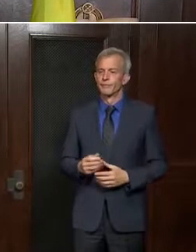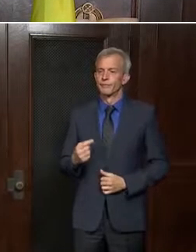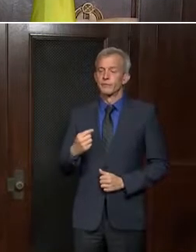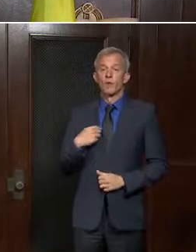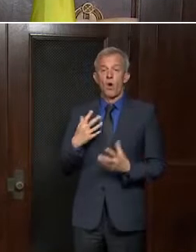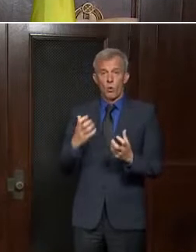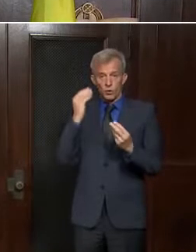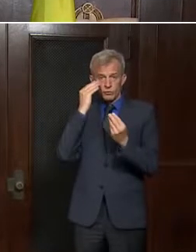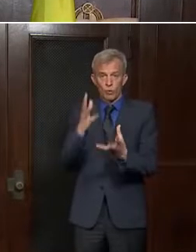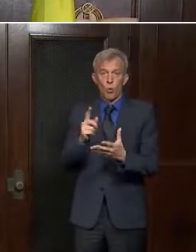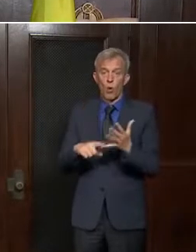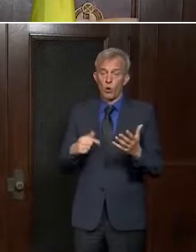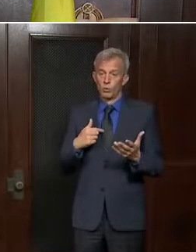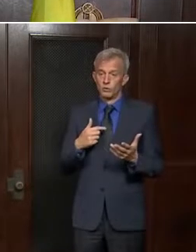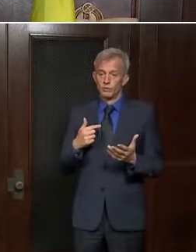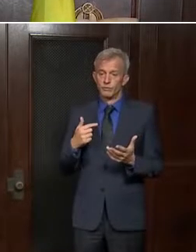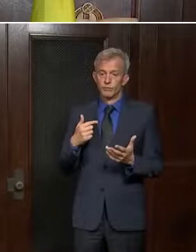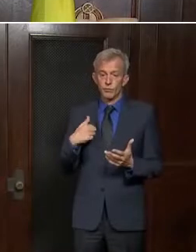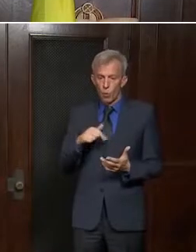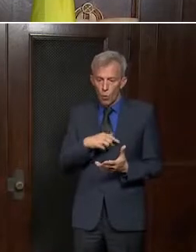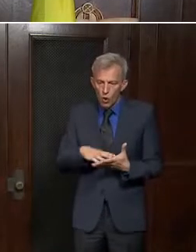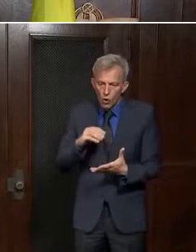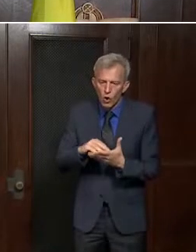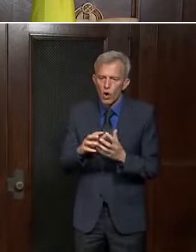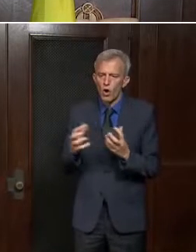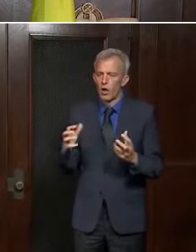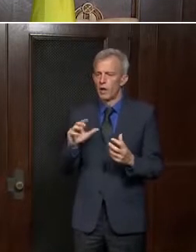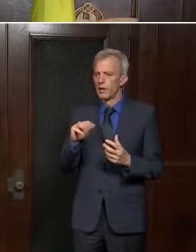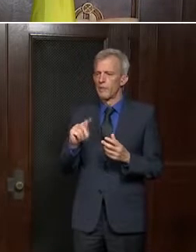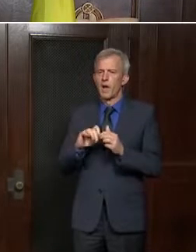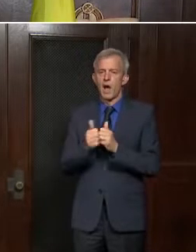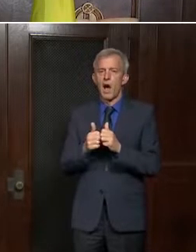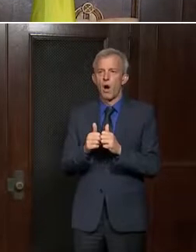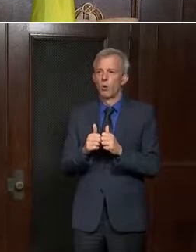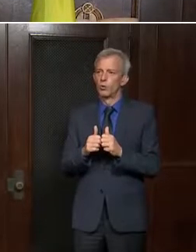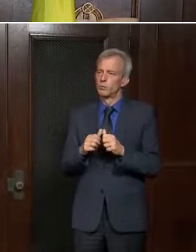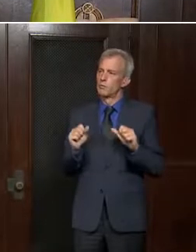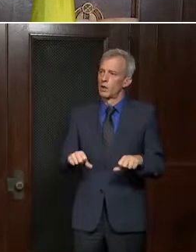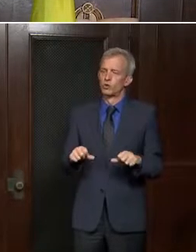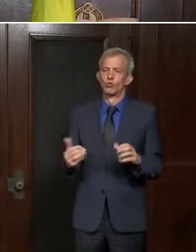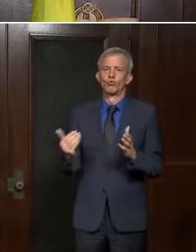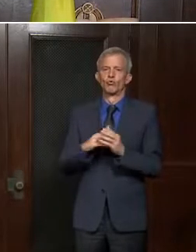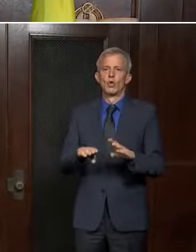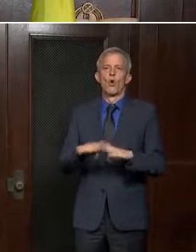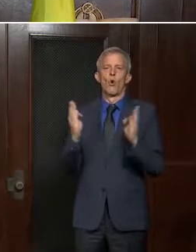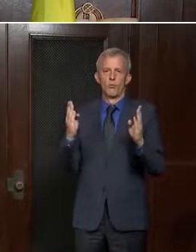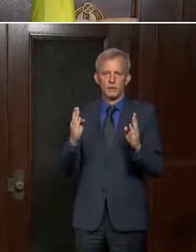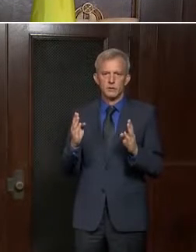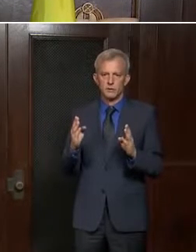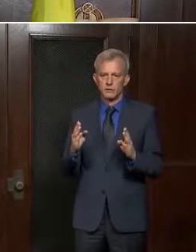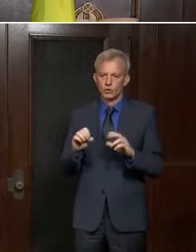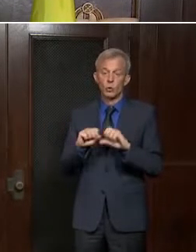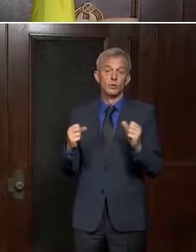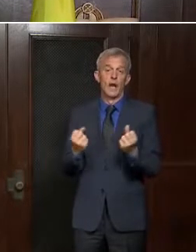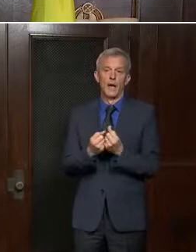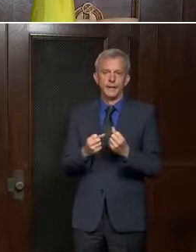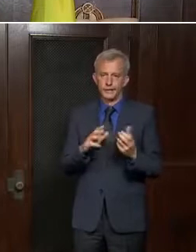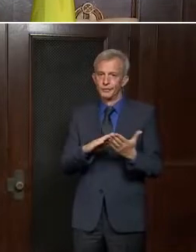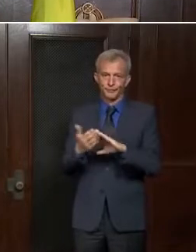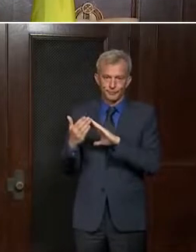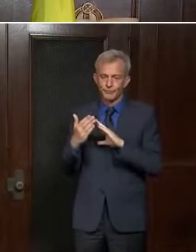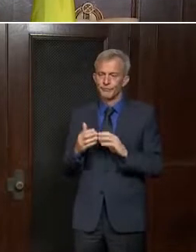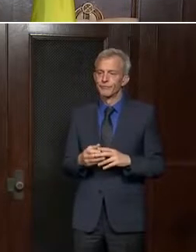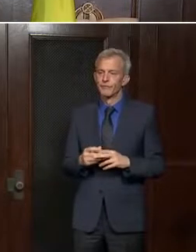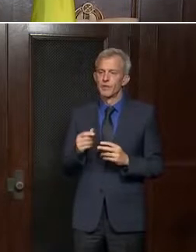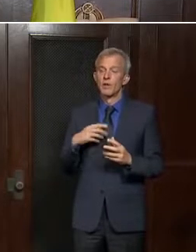this virus, we're learning a lot about how to potentially reopen society, there is still a lot that we do know. And that's what I